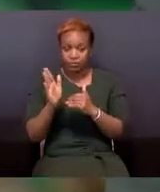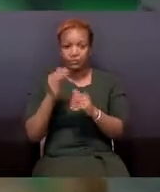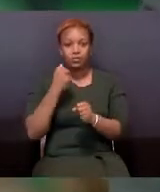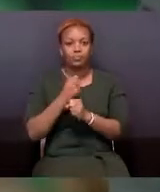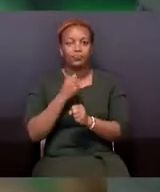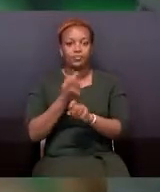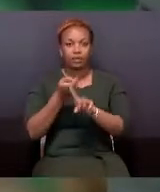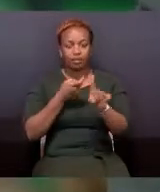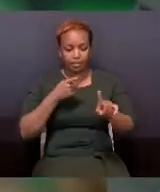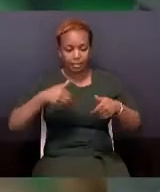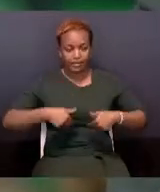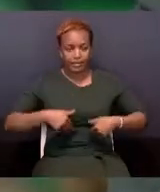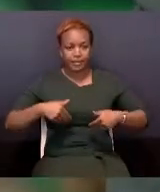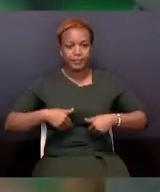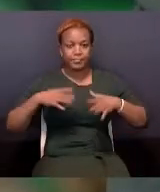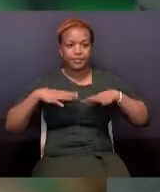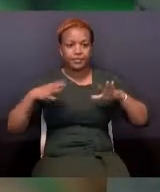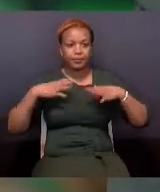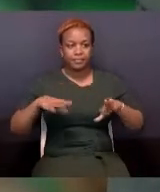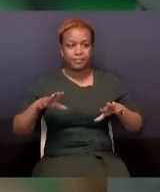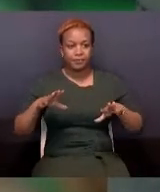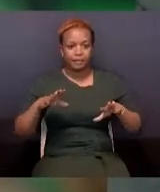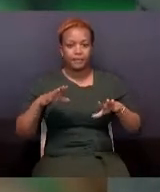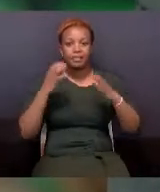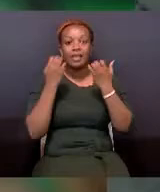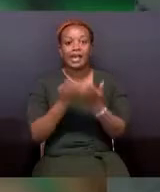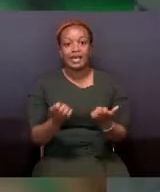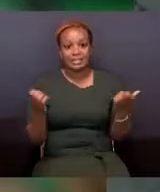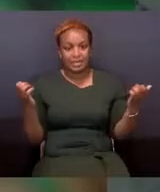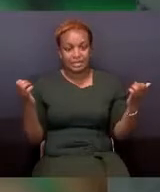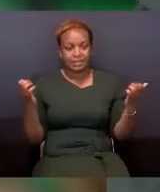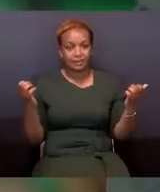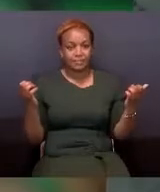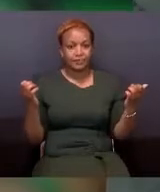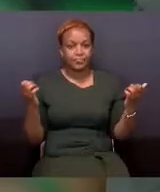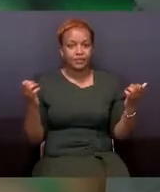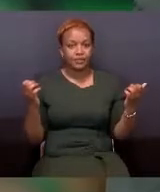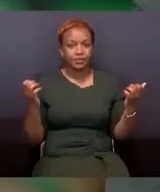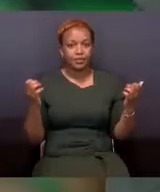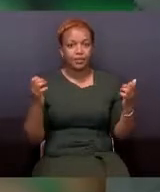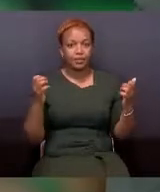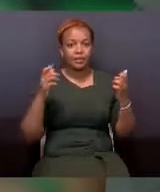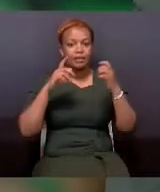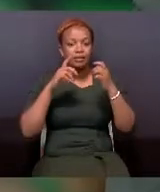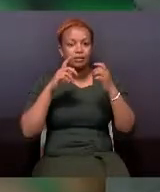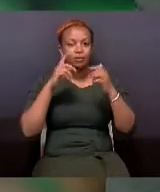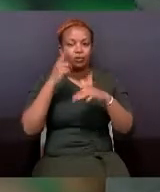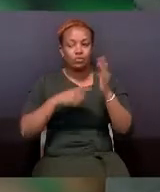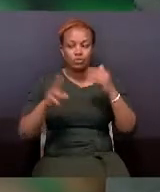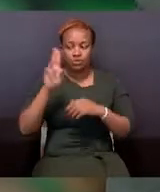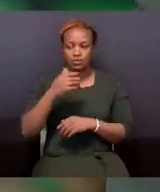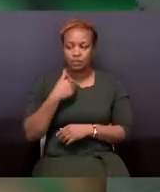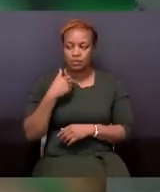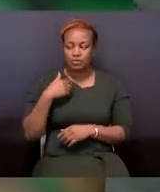young people, because in terms of assets, land, which used to be those years to be the greatest